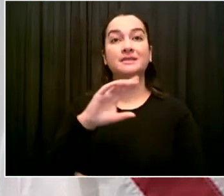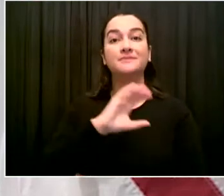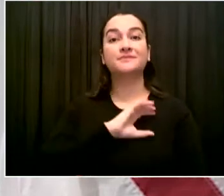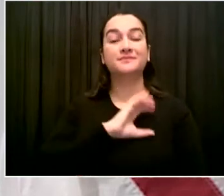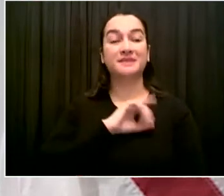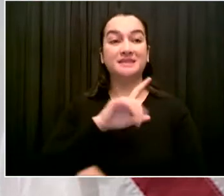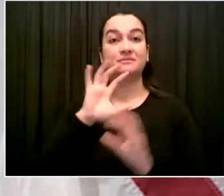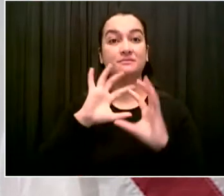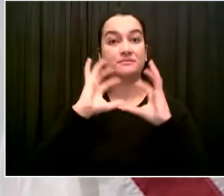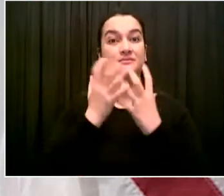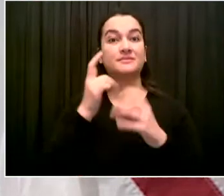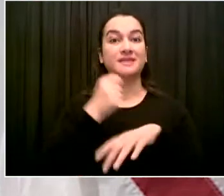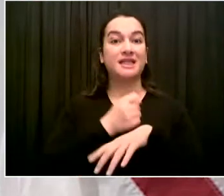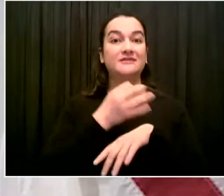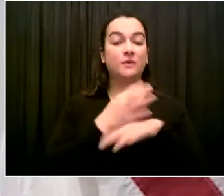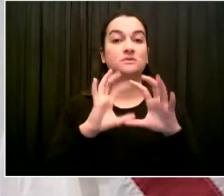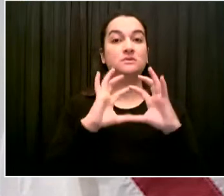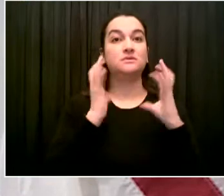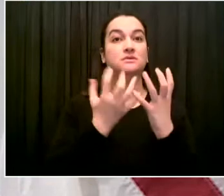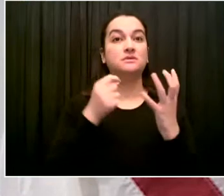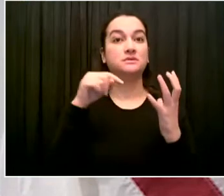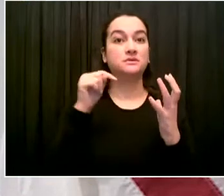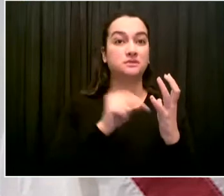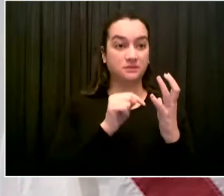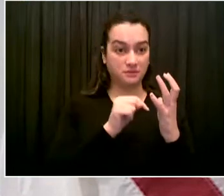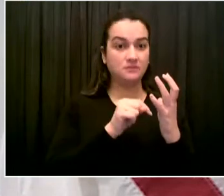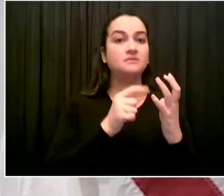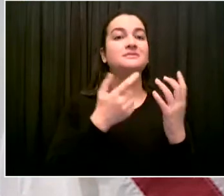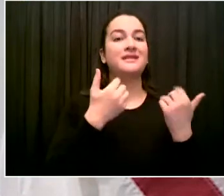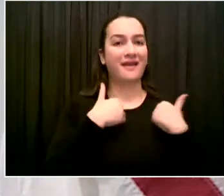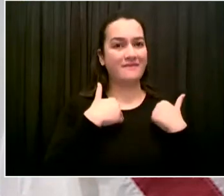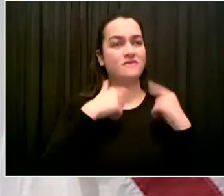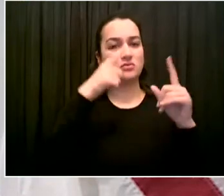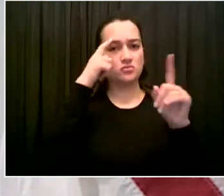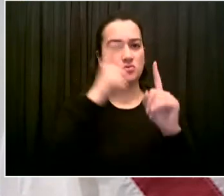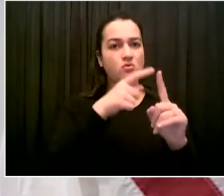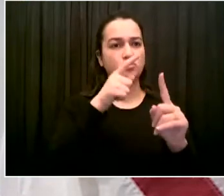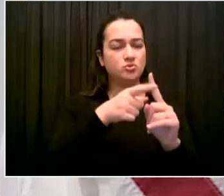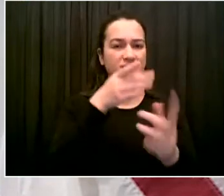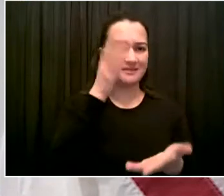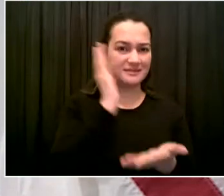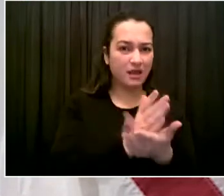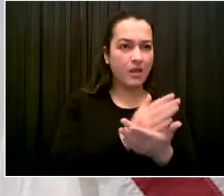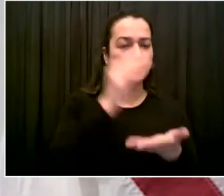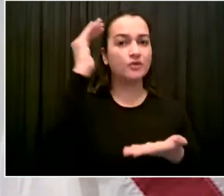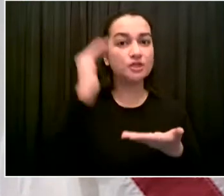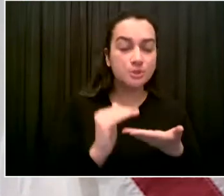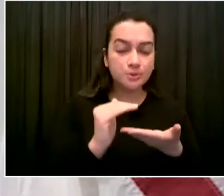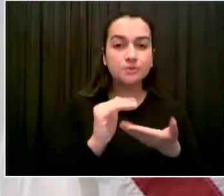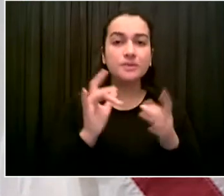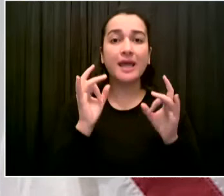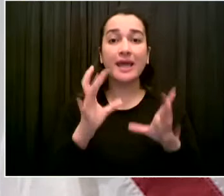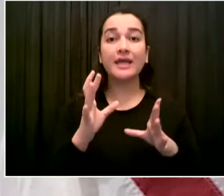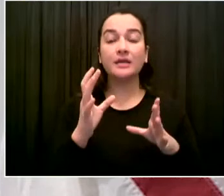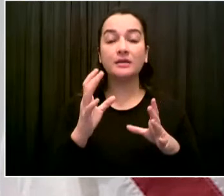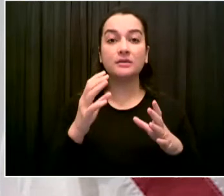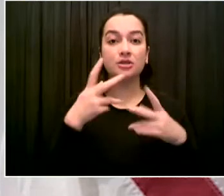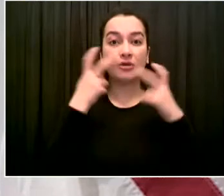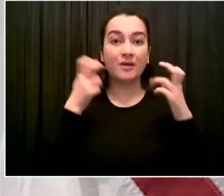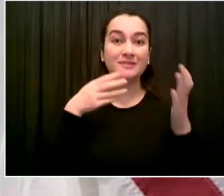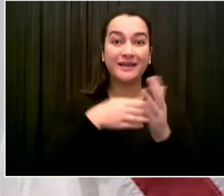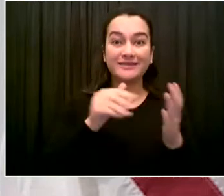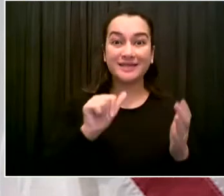finding them, prosecuting them. And that sends a message to everyone that this will not be tolerated. So it really takes all the